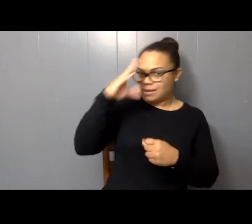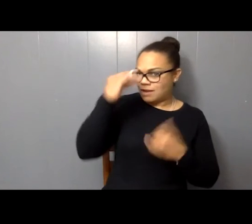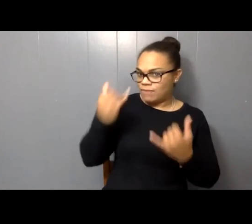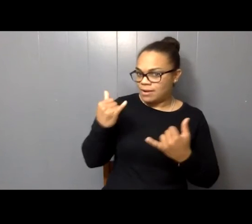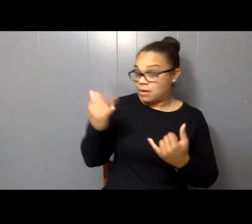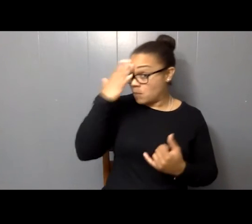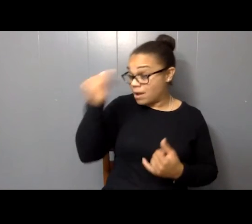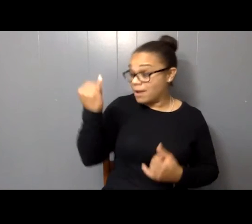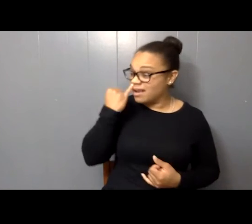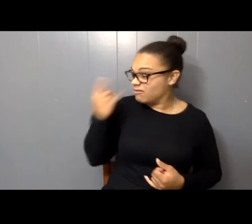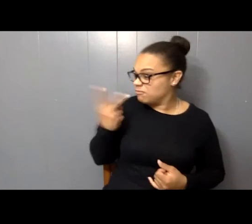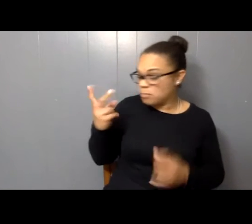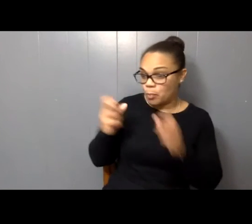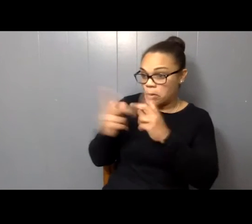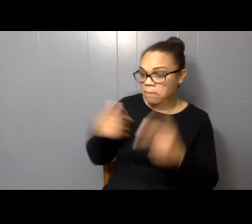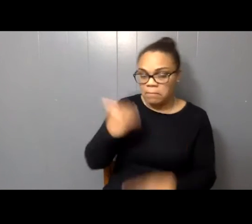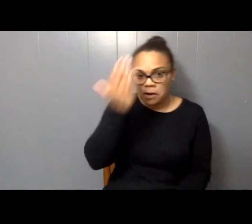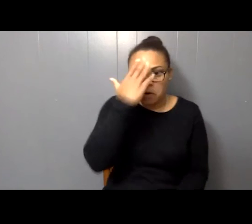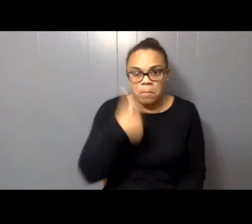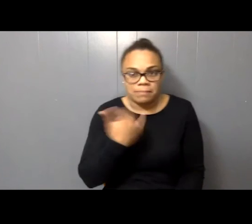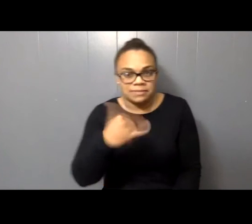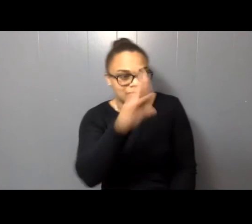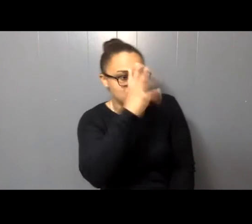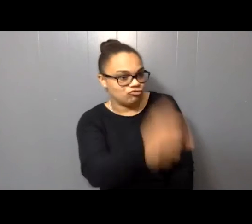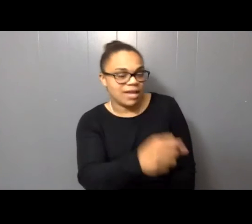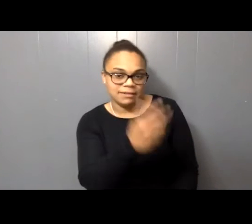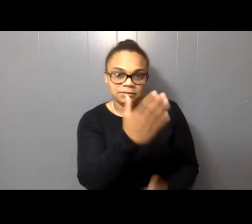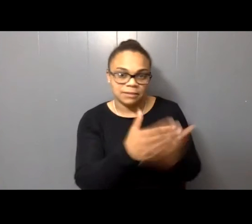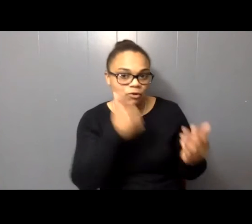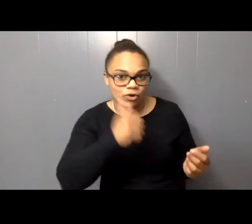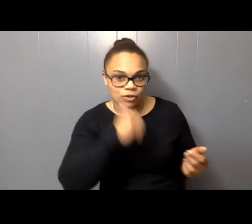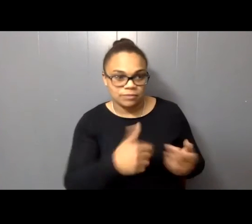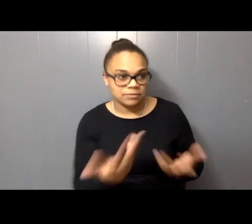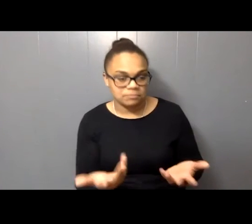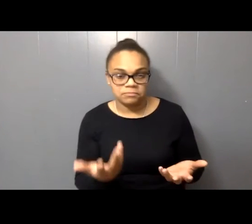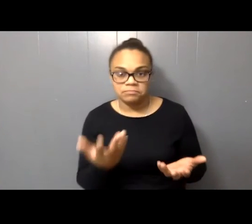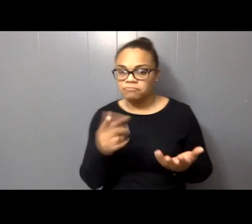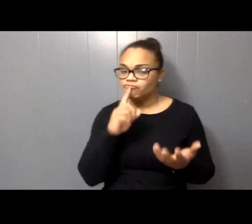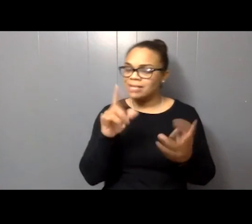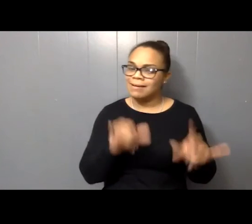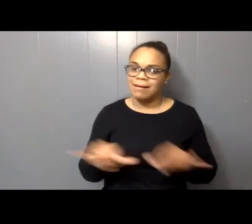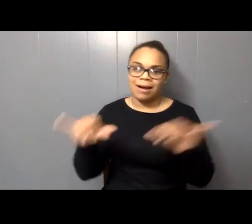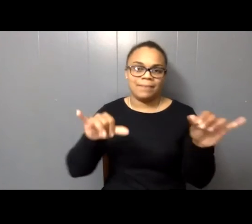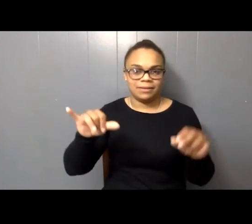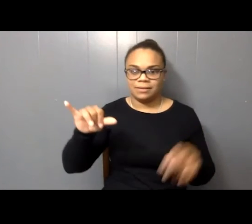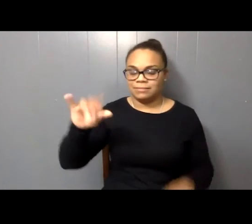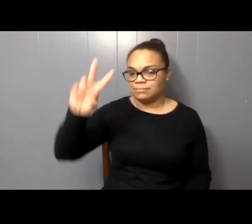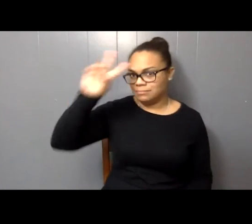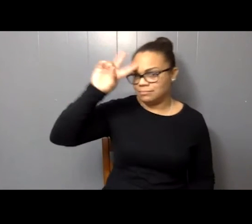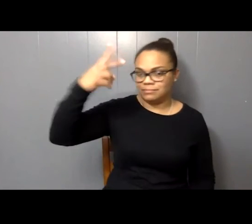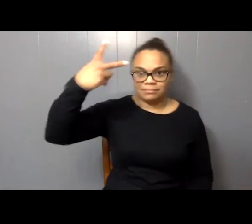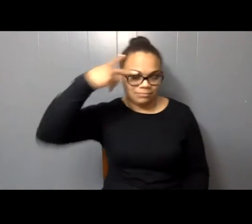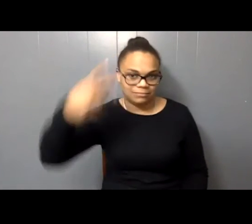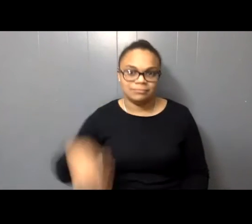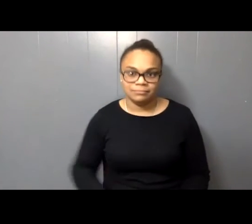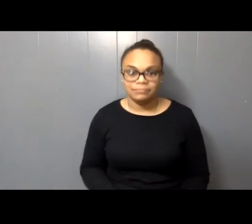to girls. Um, so yeah, and I think that's like a very common misunderstanding. And